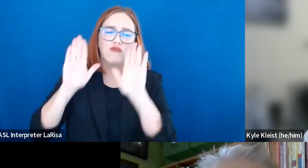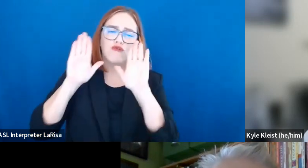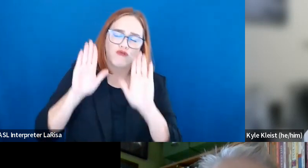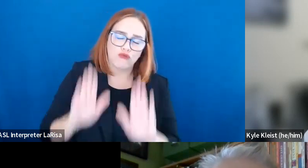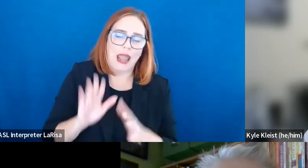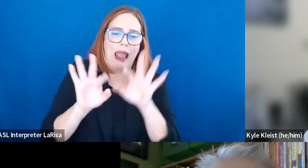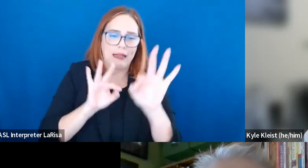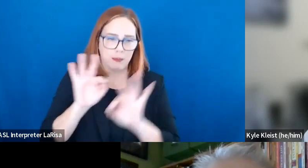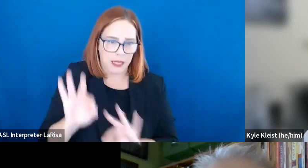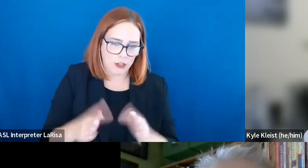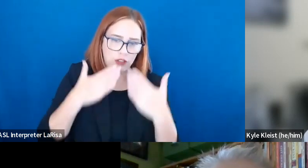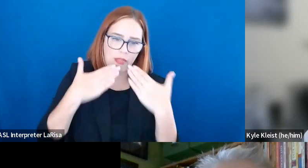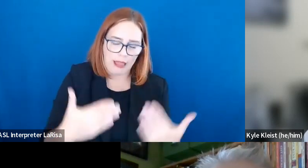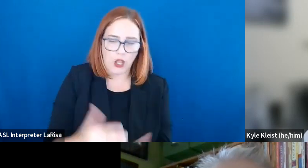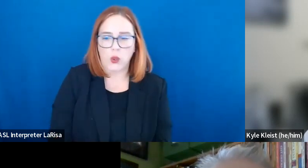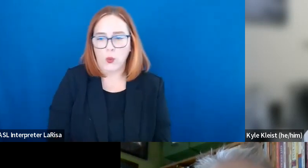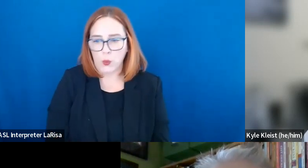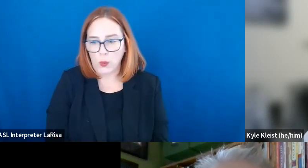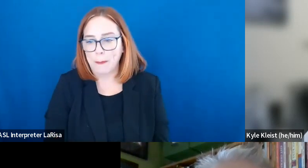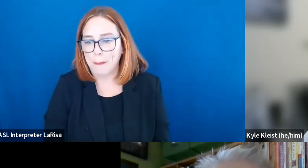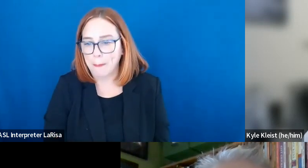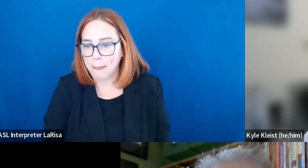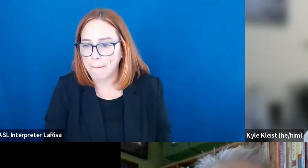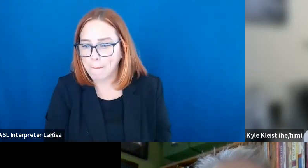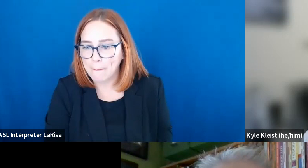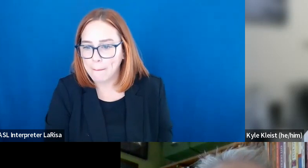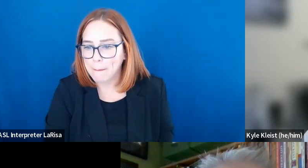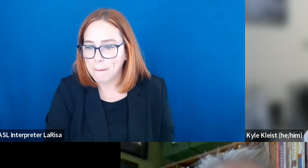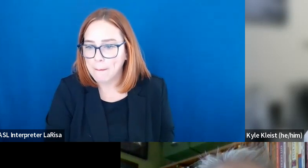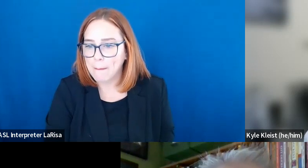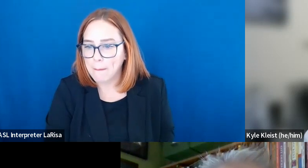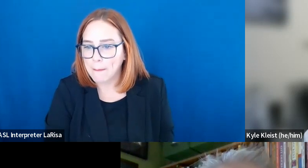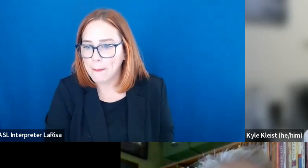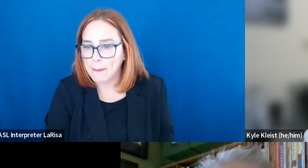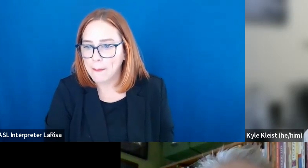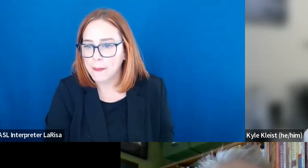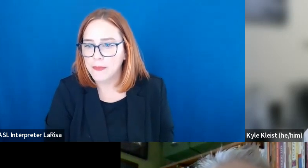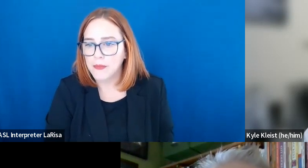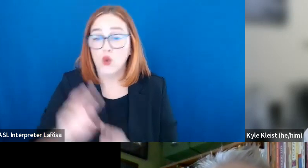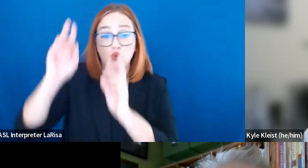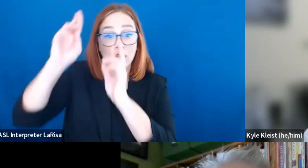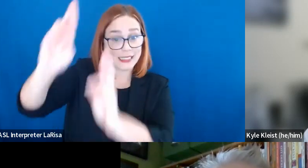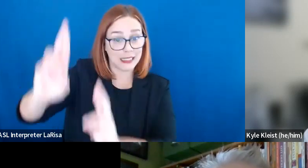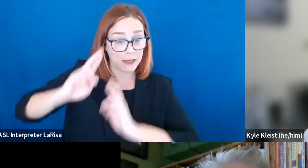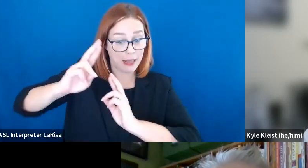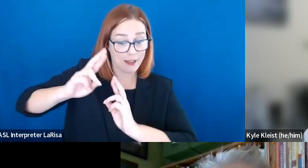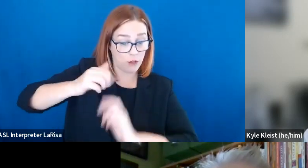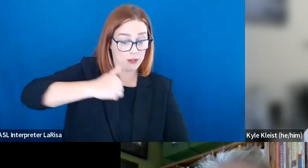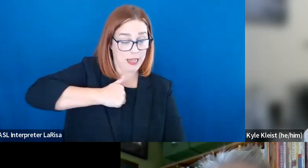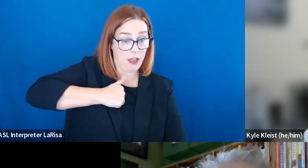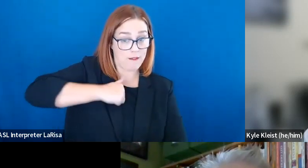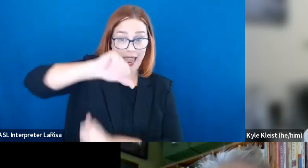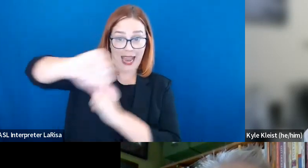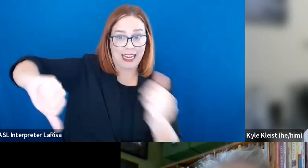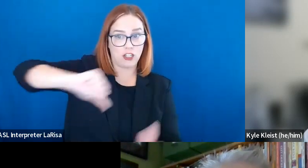Yes, terrific, Amanda. Thank you. Respect for oneself and each other in the community is vital, is it not, for